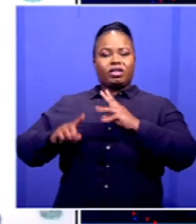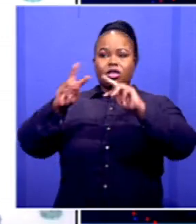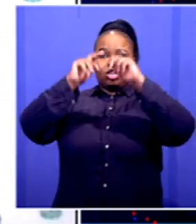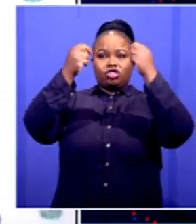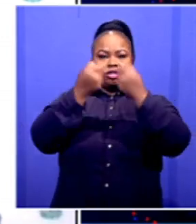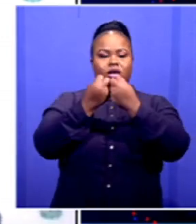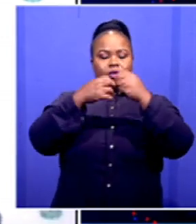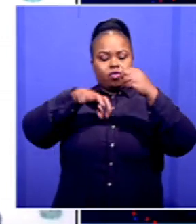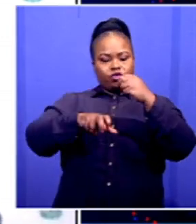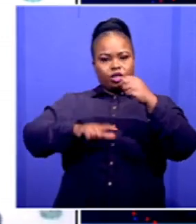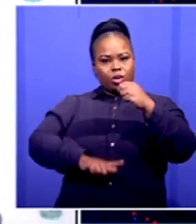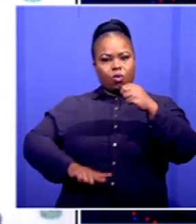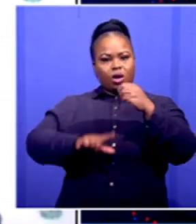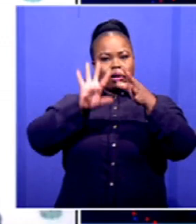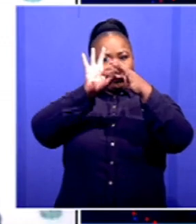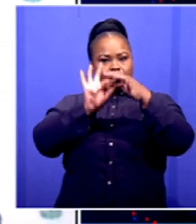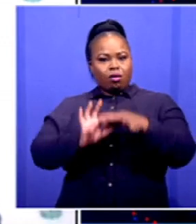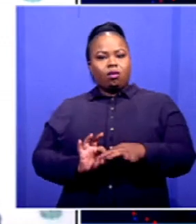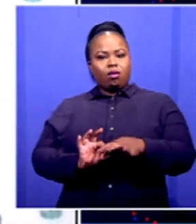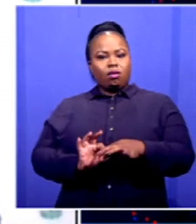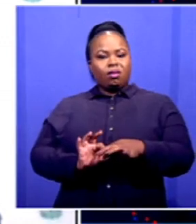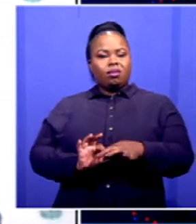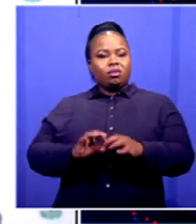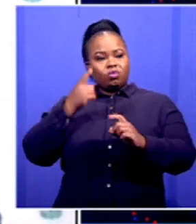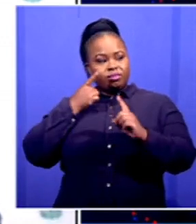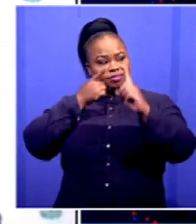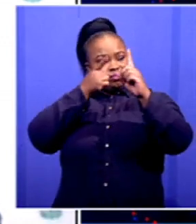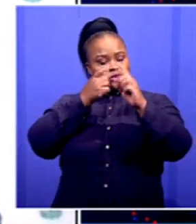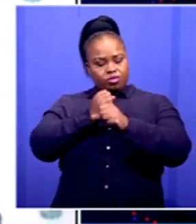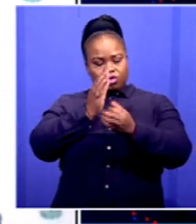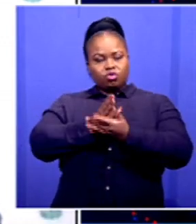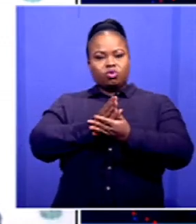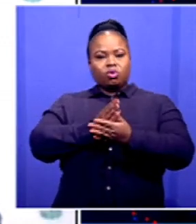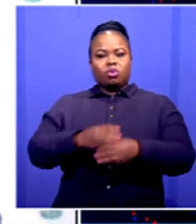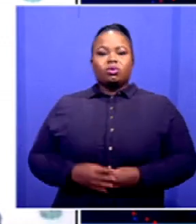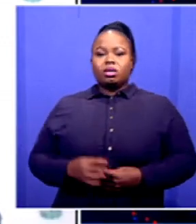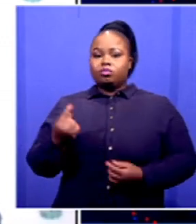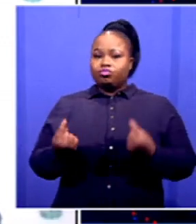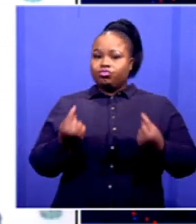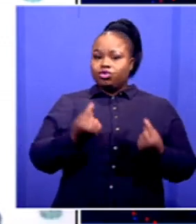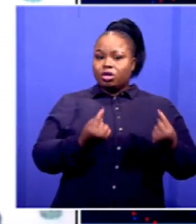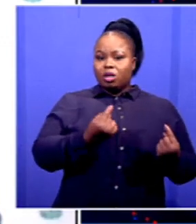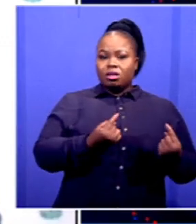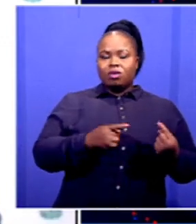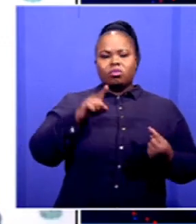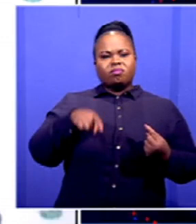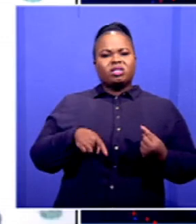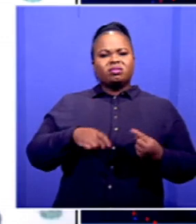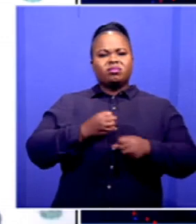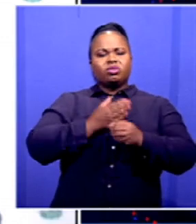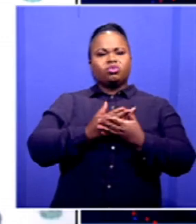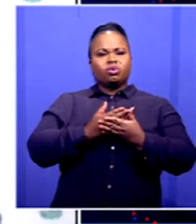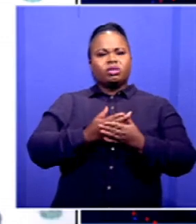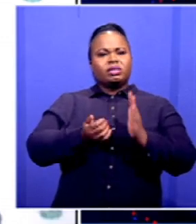of government. The intention is to ensure that we complement each other with regard to logistical